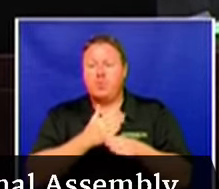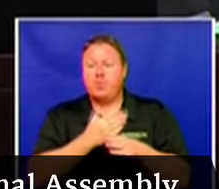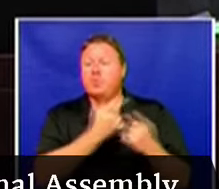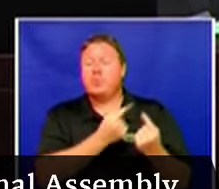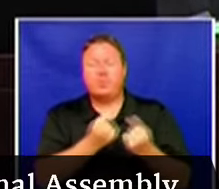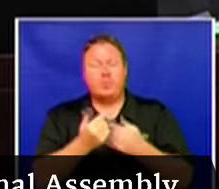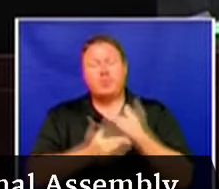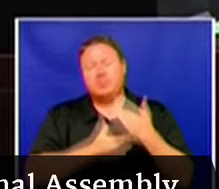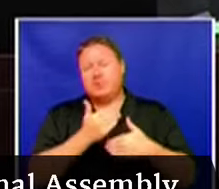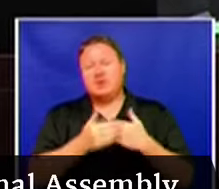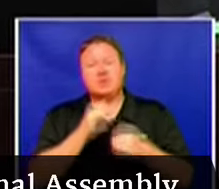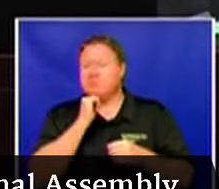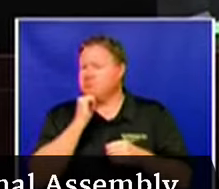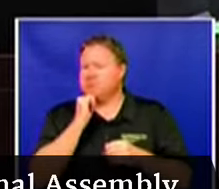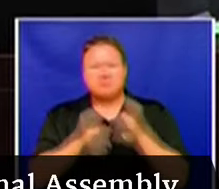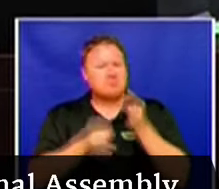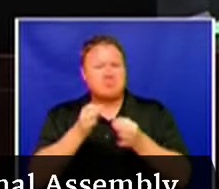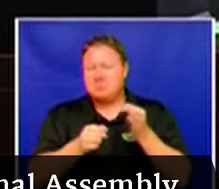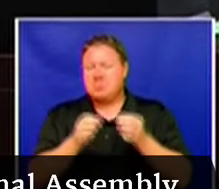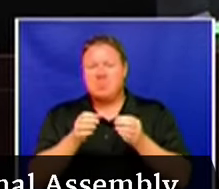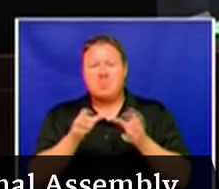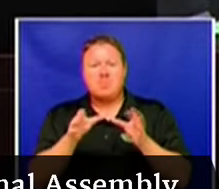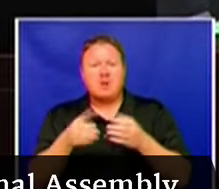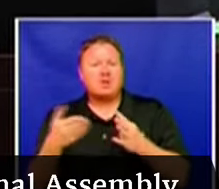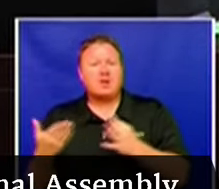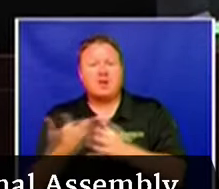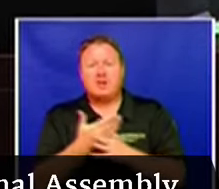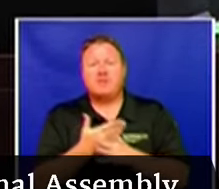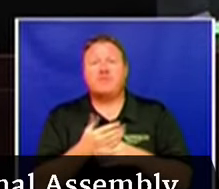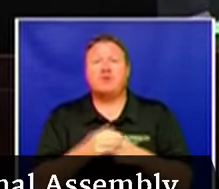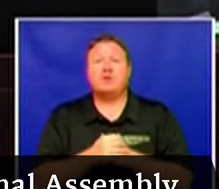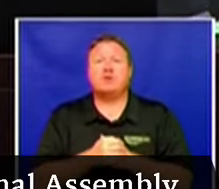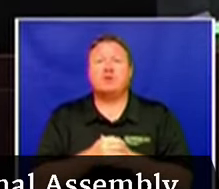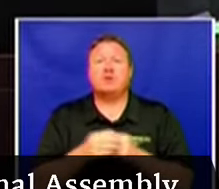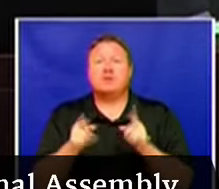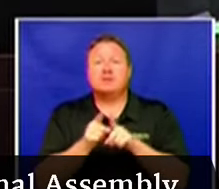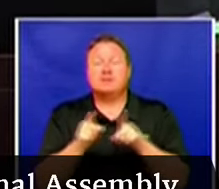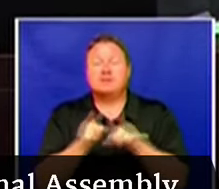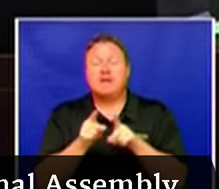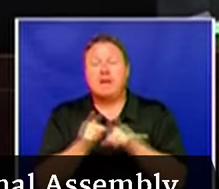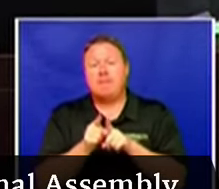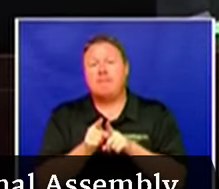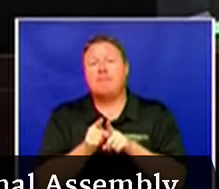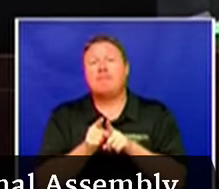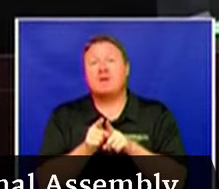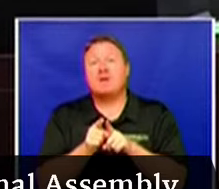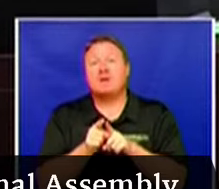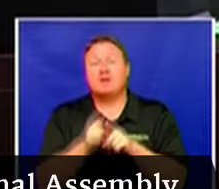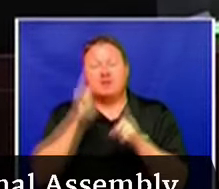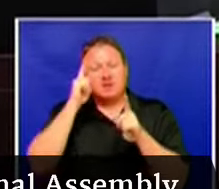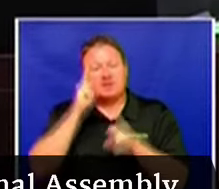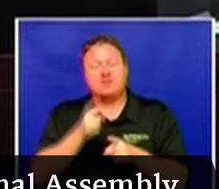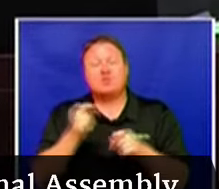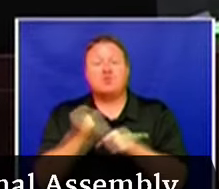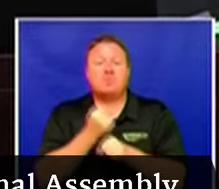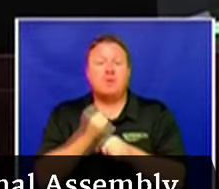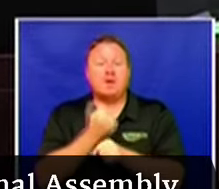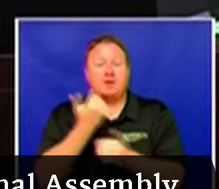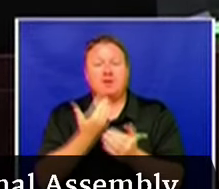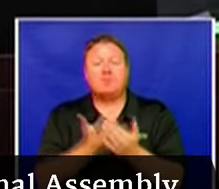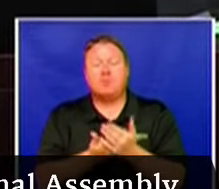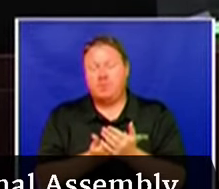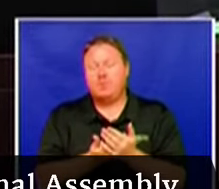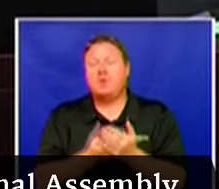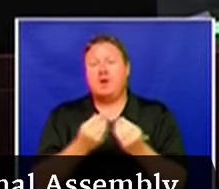without any political interference, and they should be able to make the decisions and the